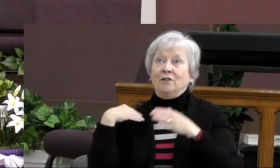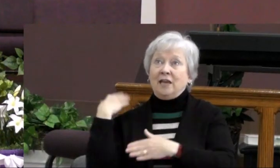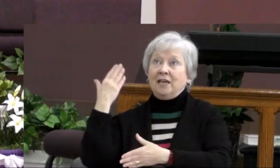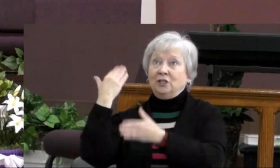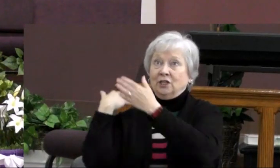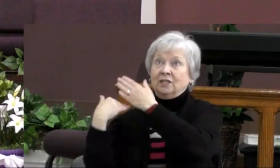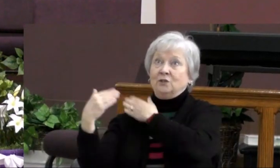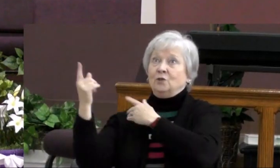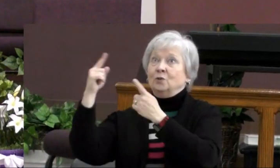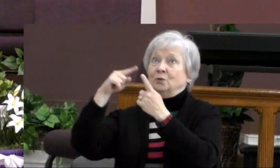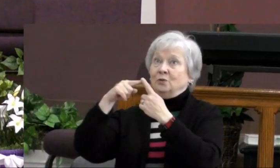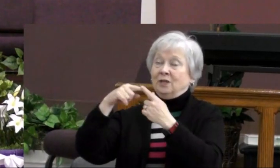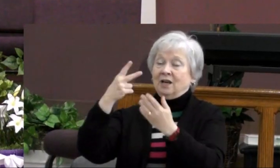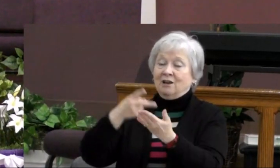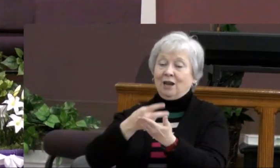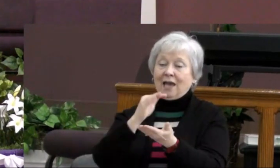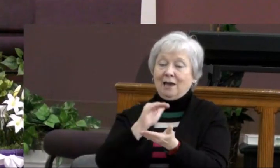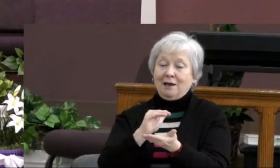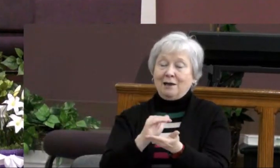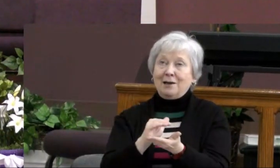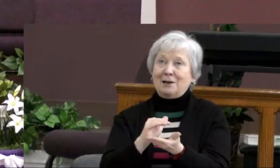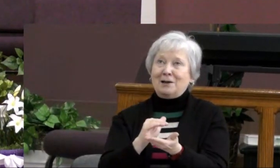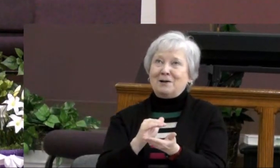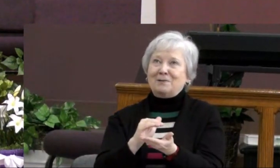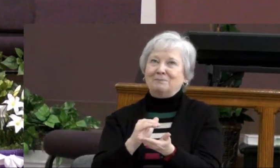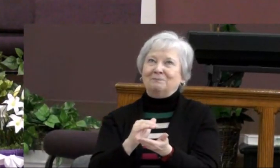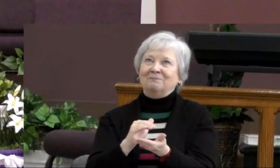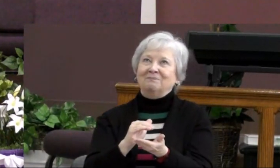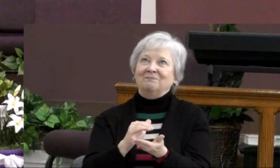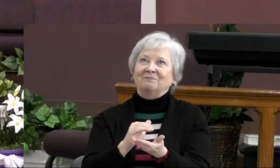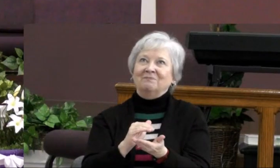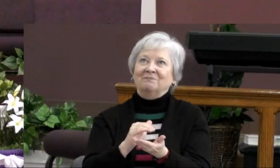of ages to the land.